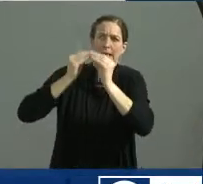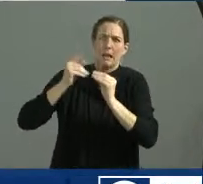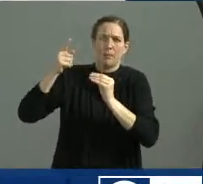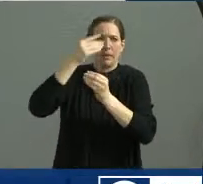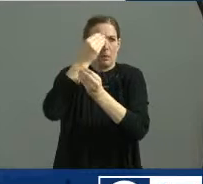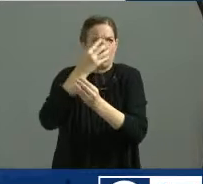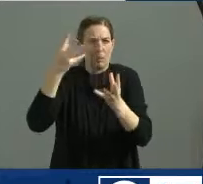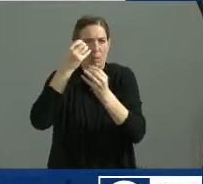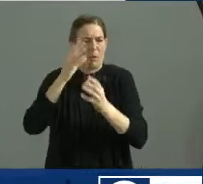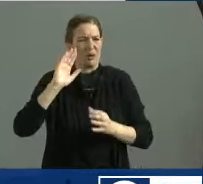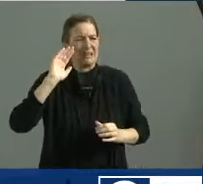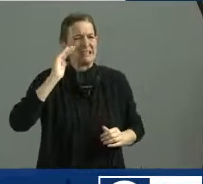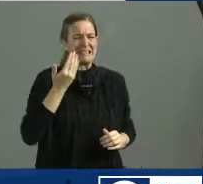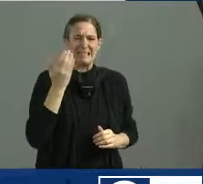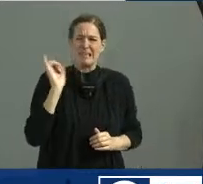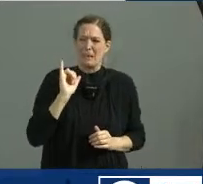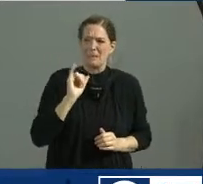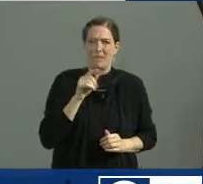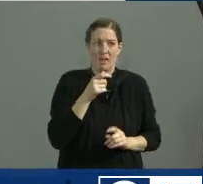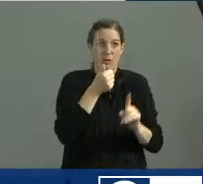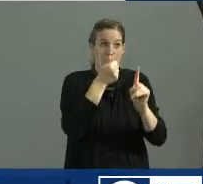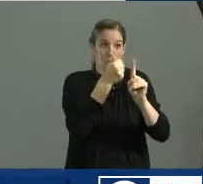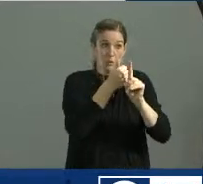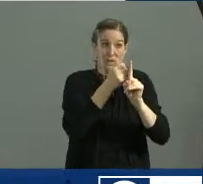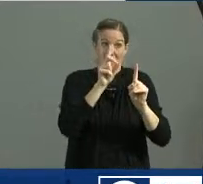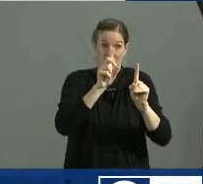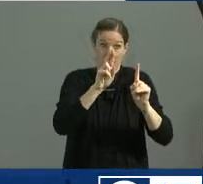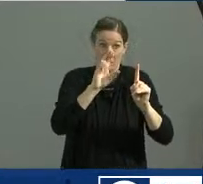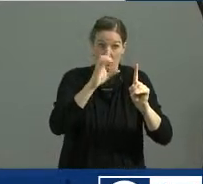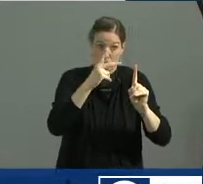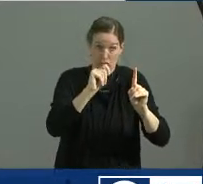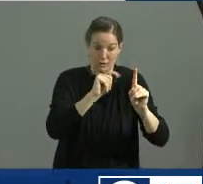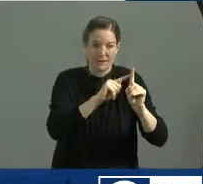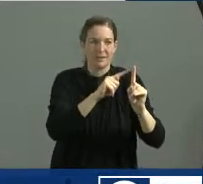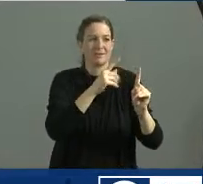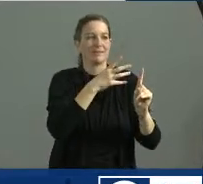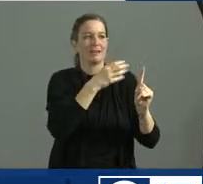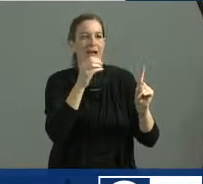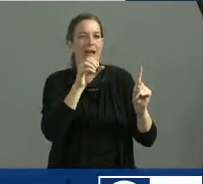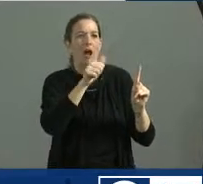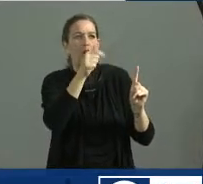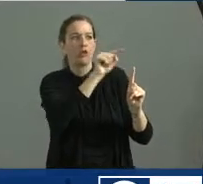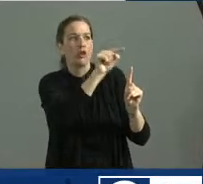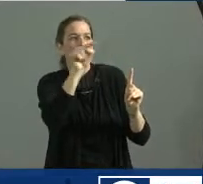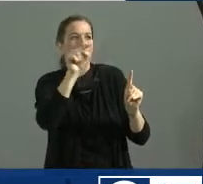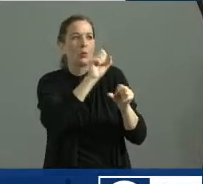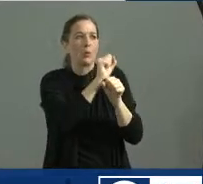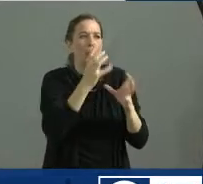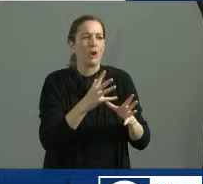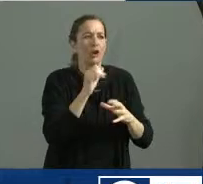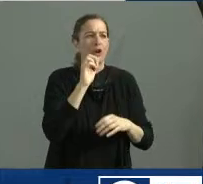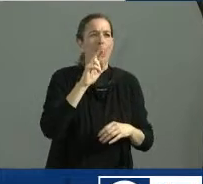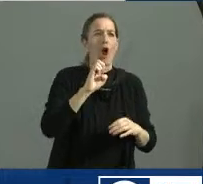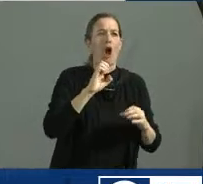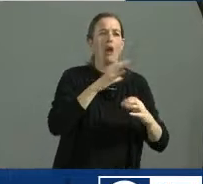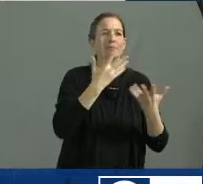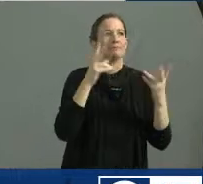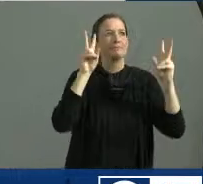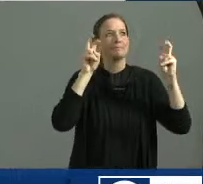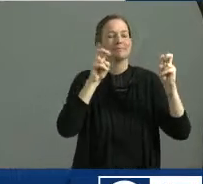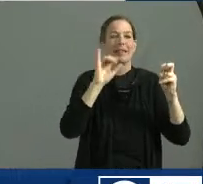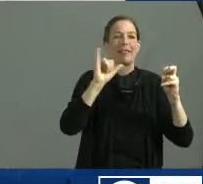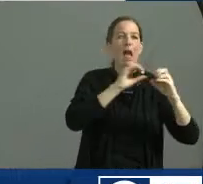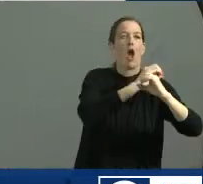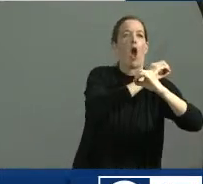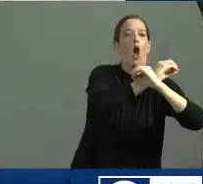and frontline workers right now are an offensive line without a quarterback. And my